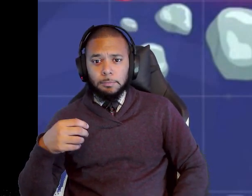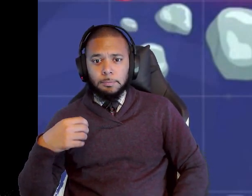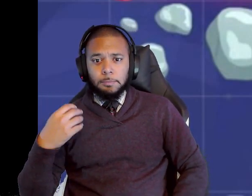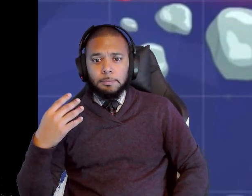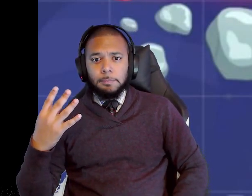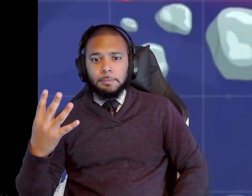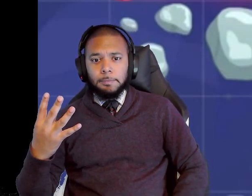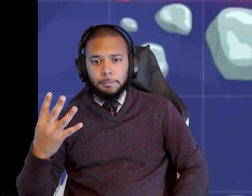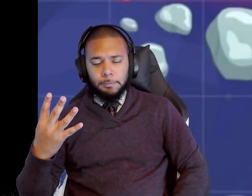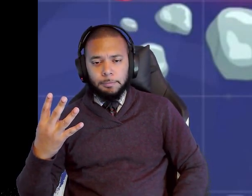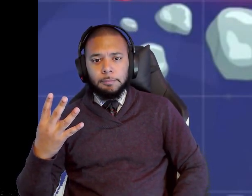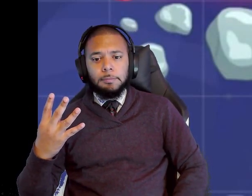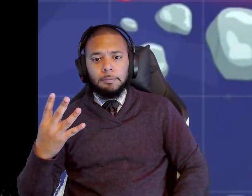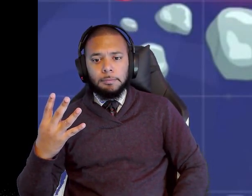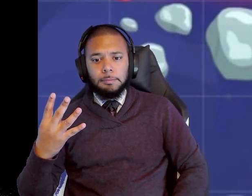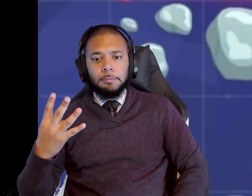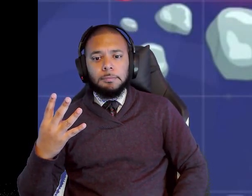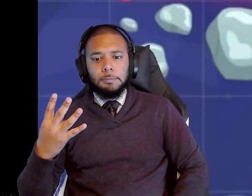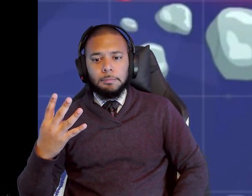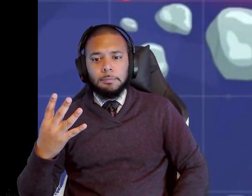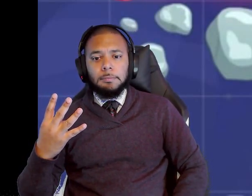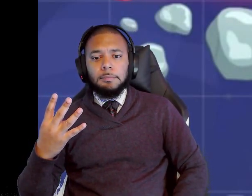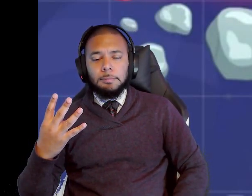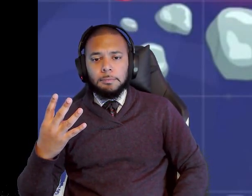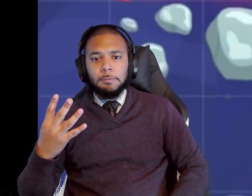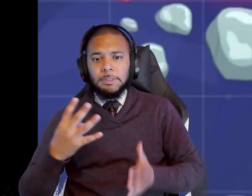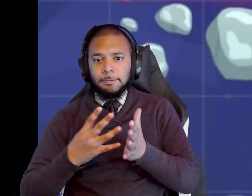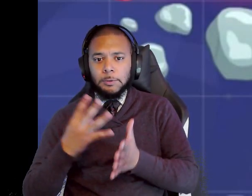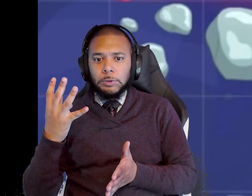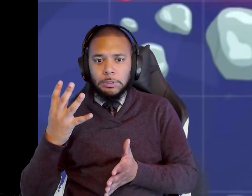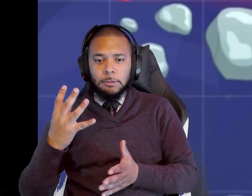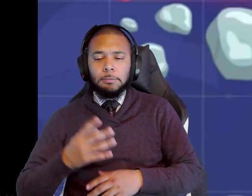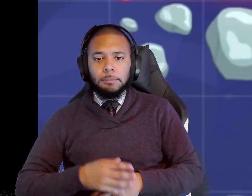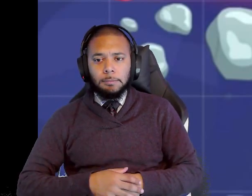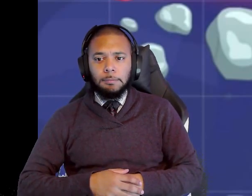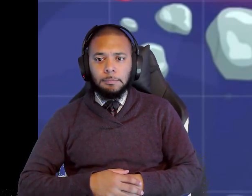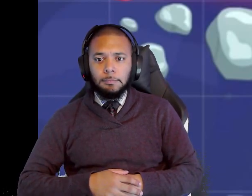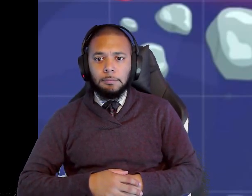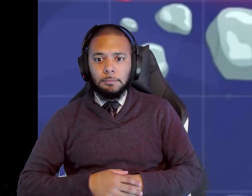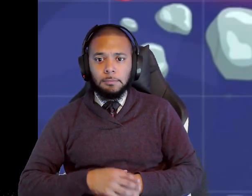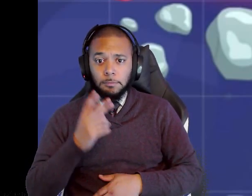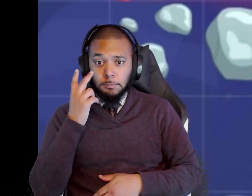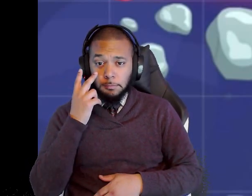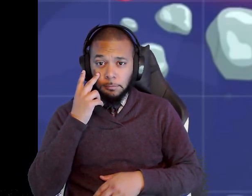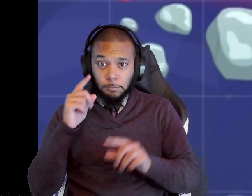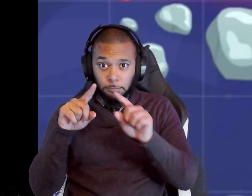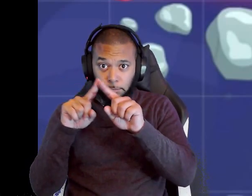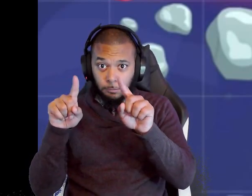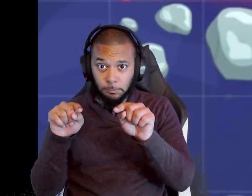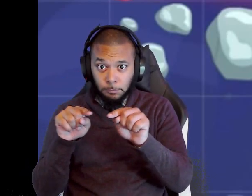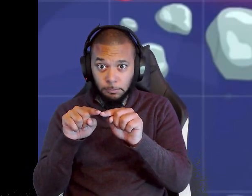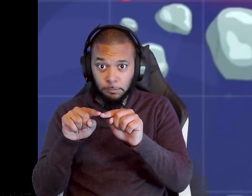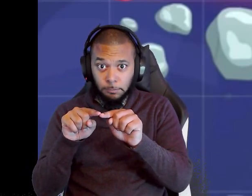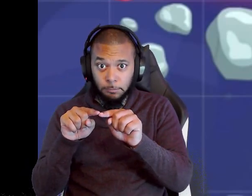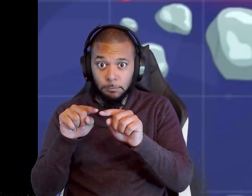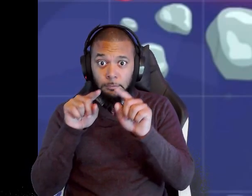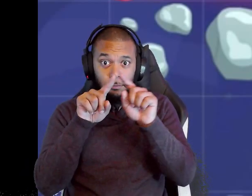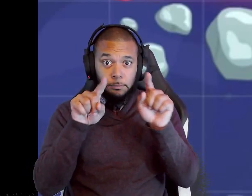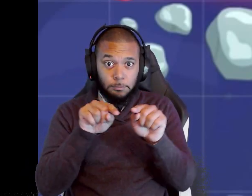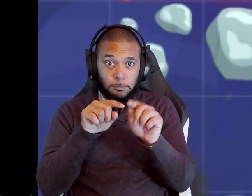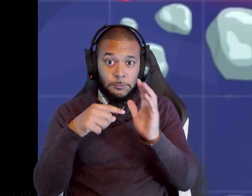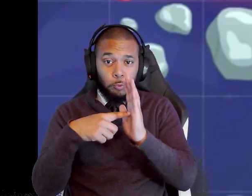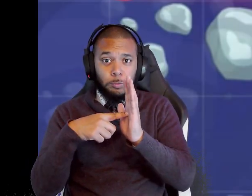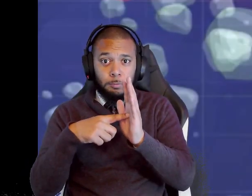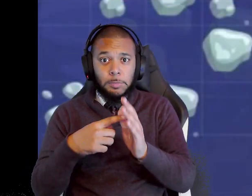four times see how there are these little squares each one of those squares